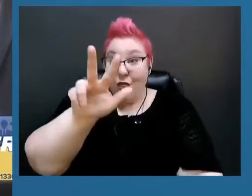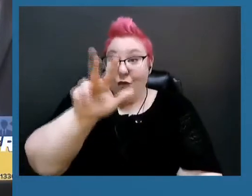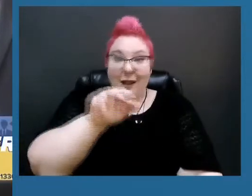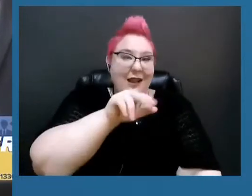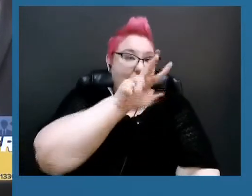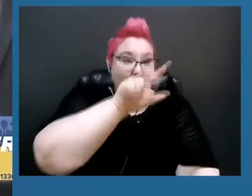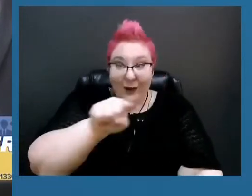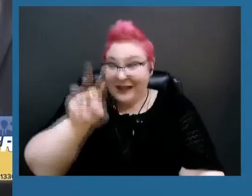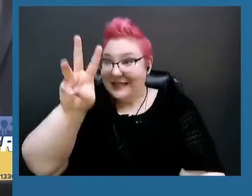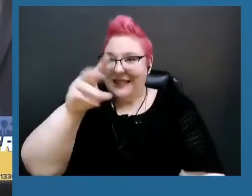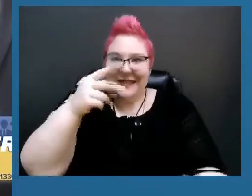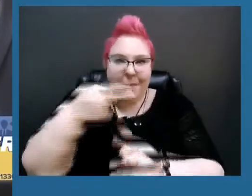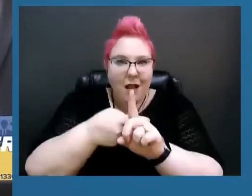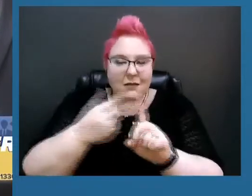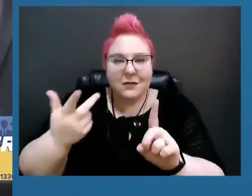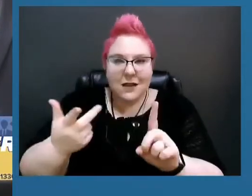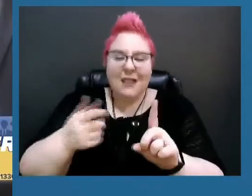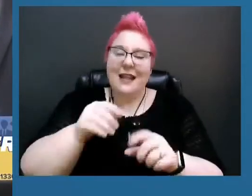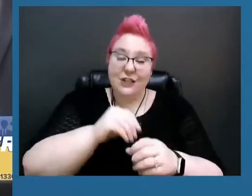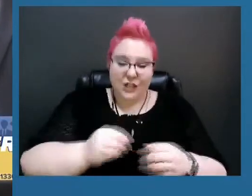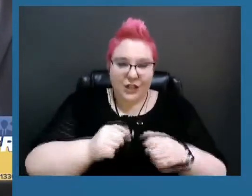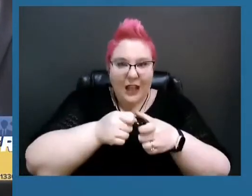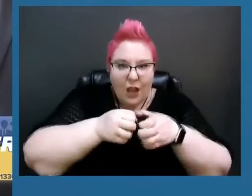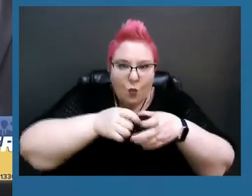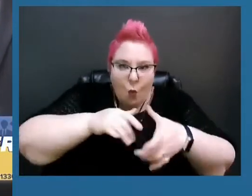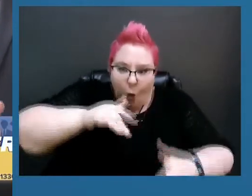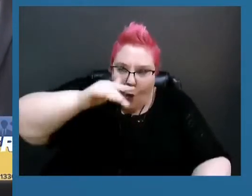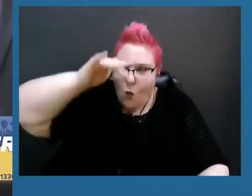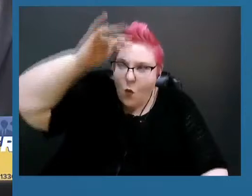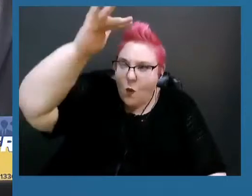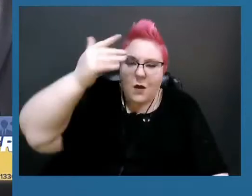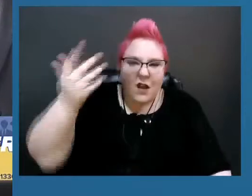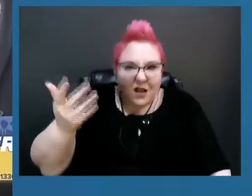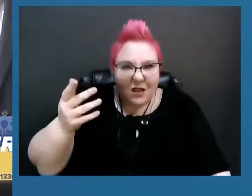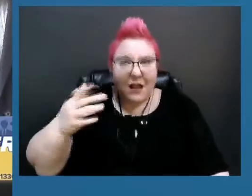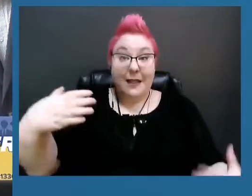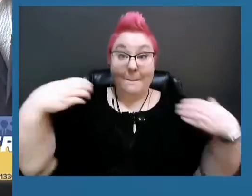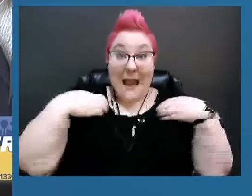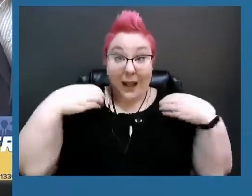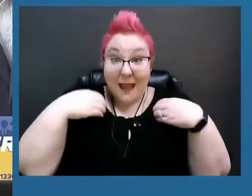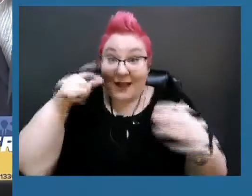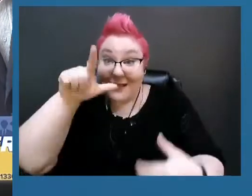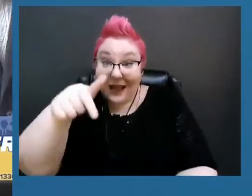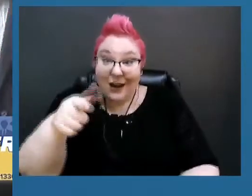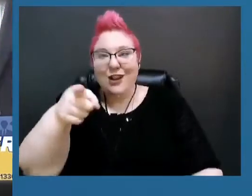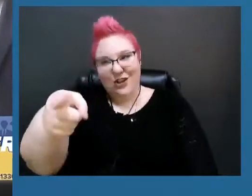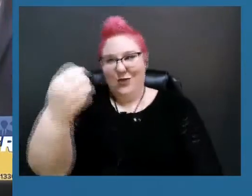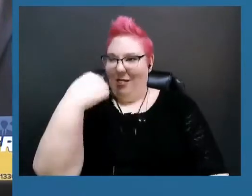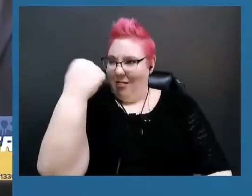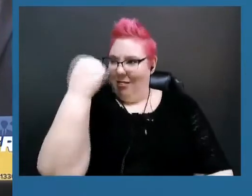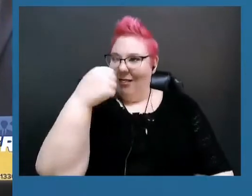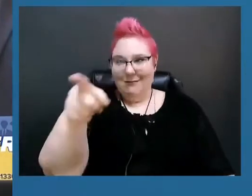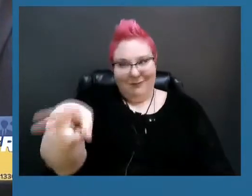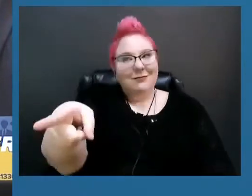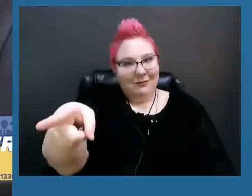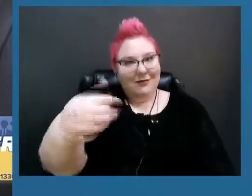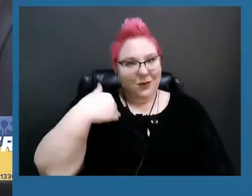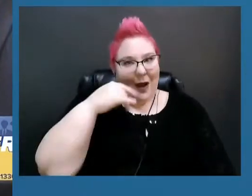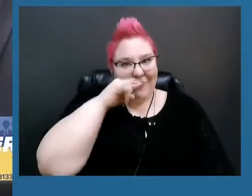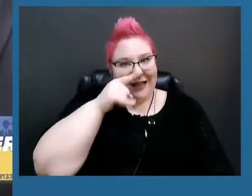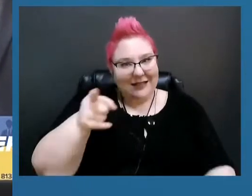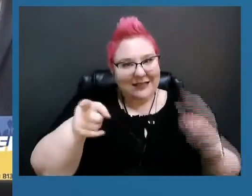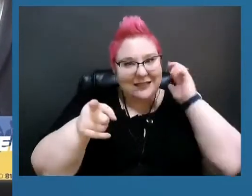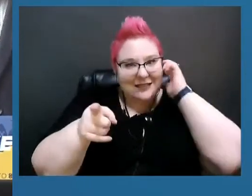this up, right? They just keep growing. The little sneakers, the backpacks you eventually need, right? You're shaking your head. Yeah. You've got kids?